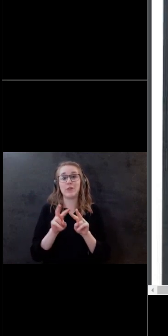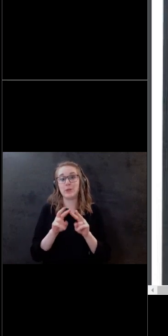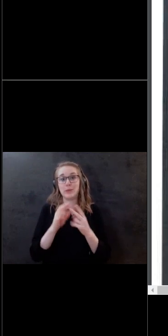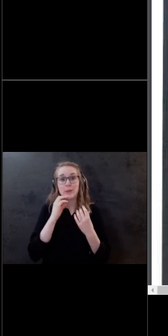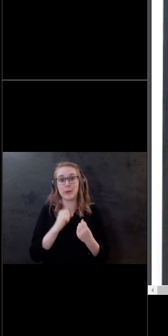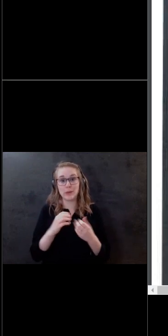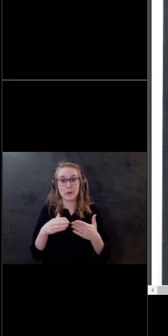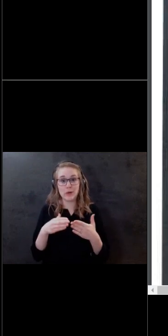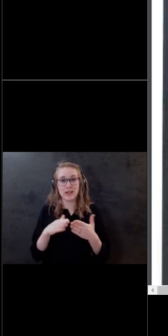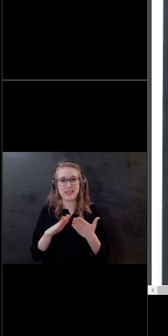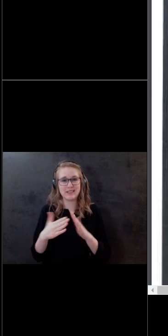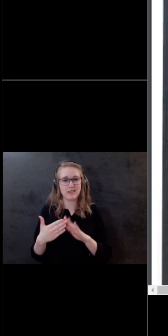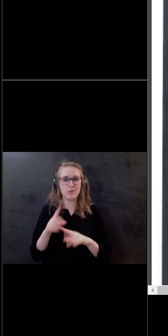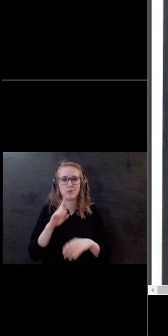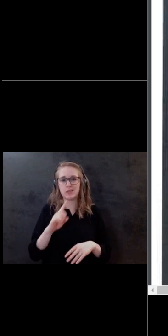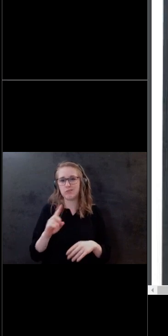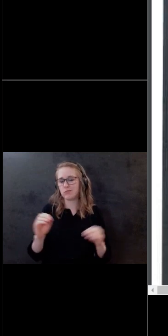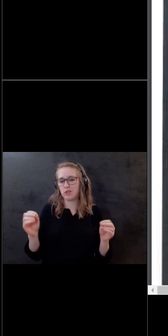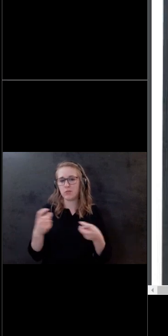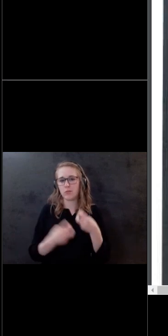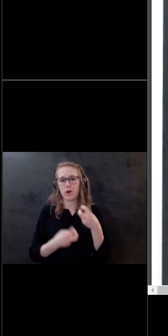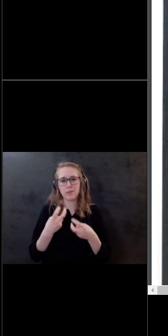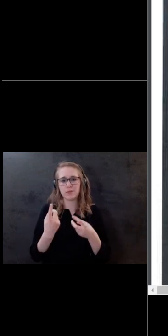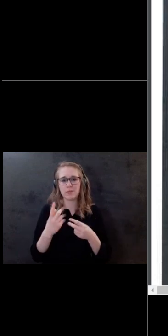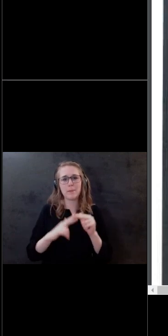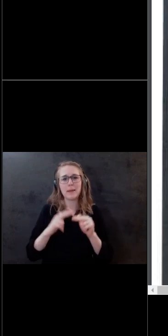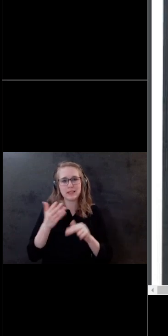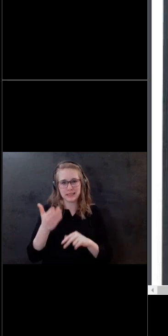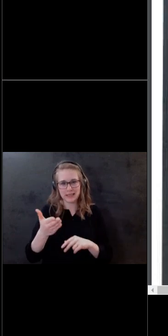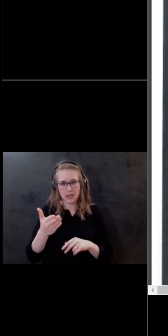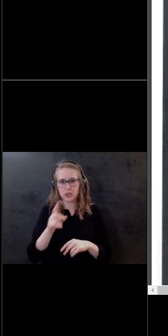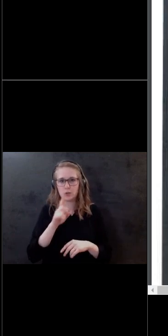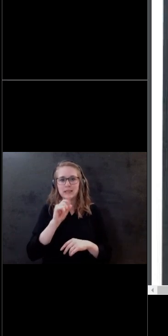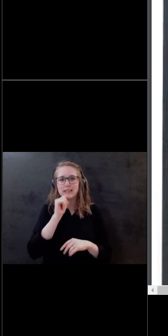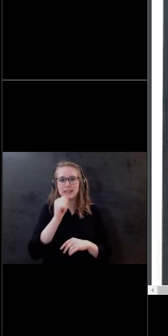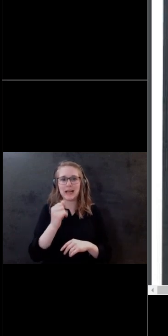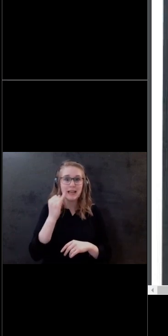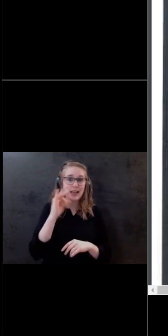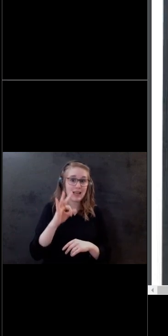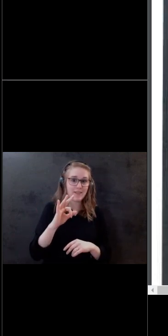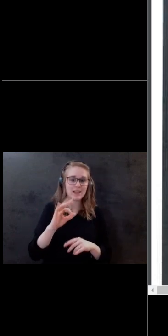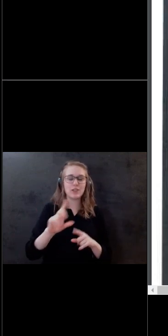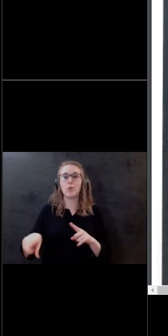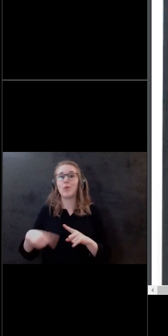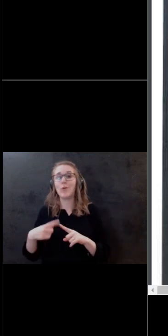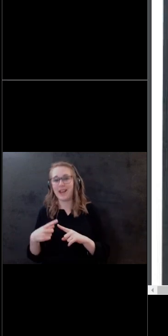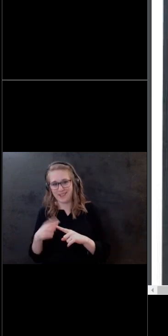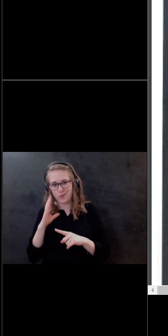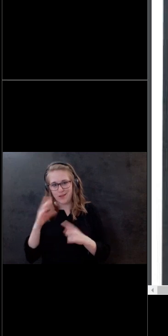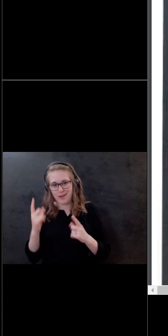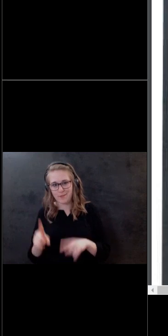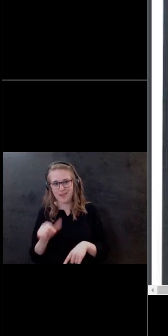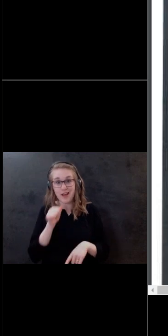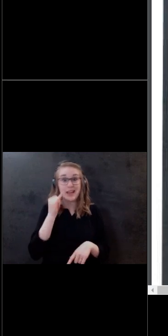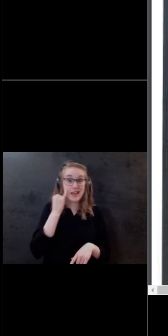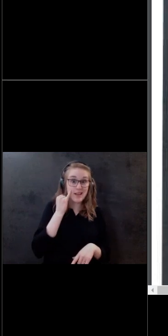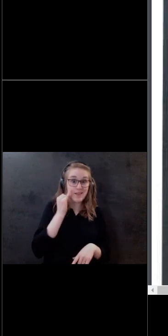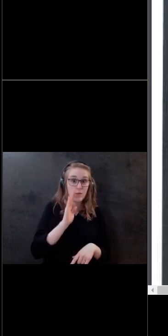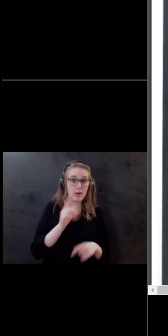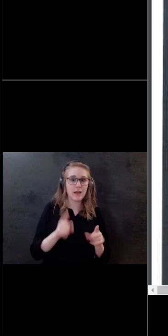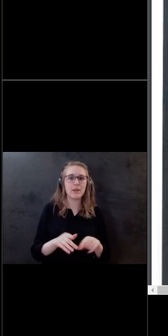city, I don't think there's a problem of anything being built there. It's not a matter of if, it's a matter of when. If we do